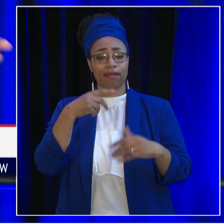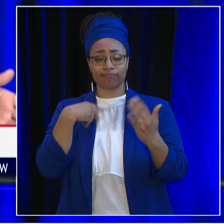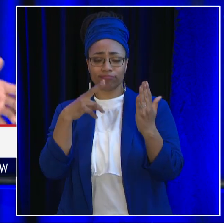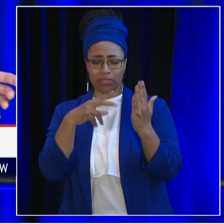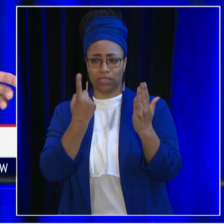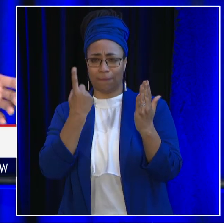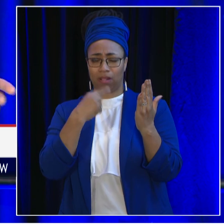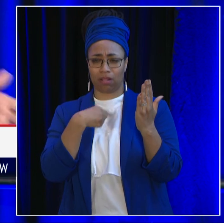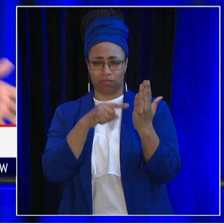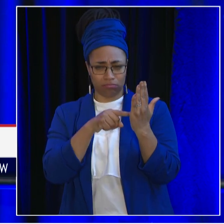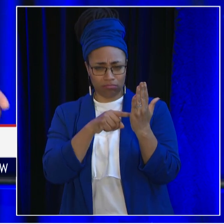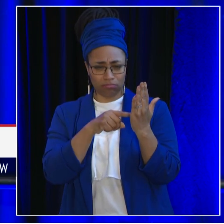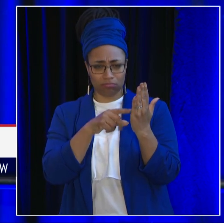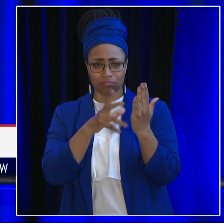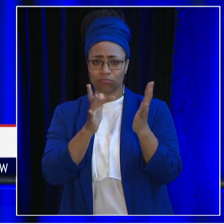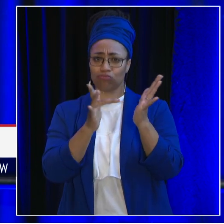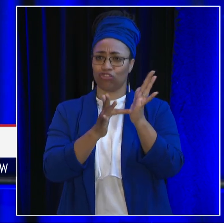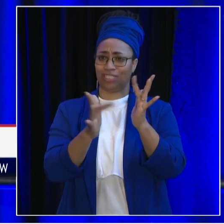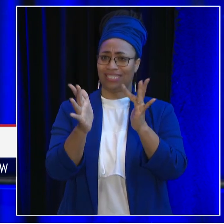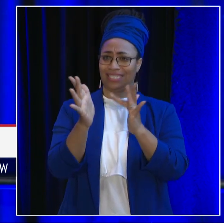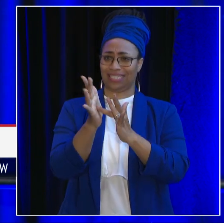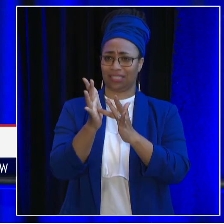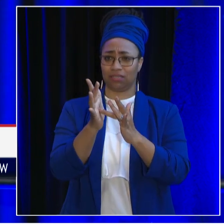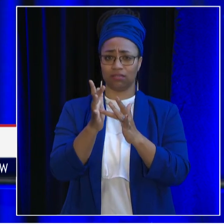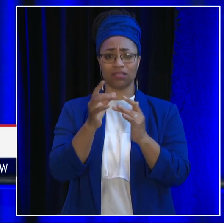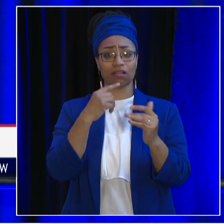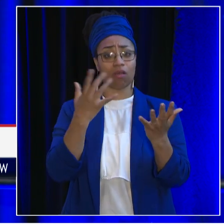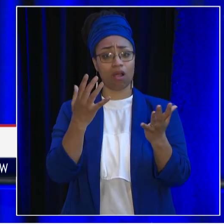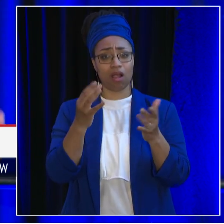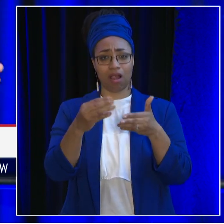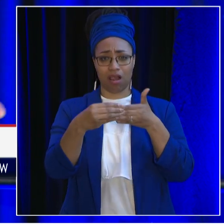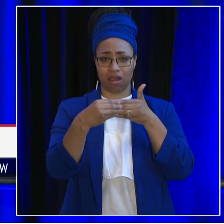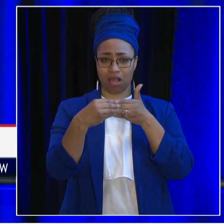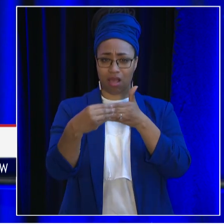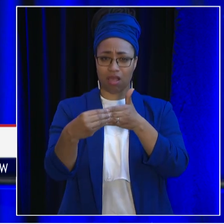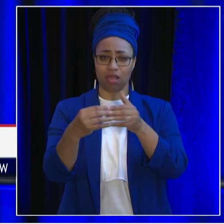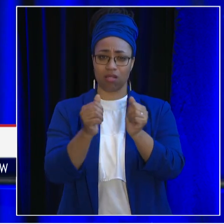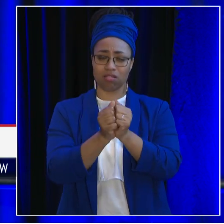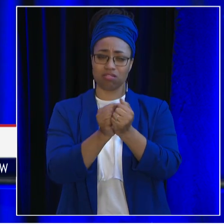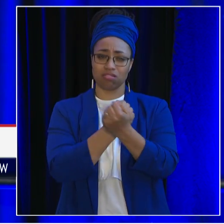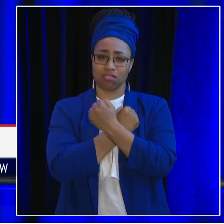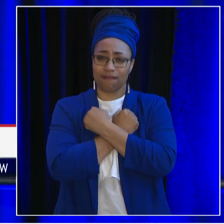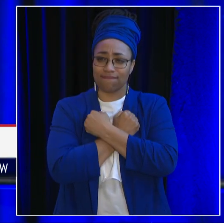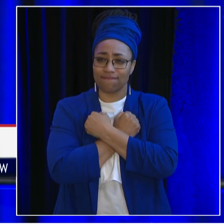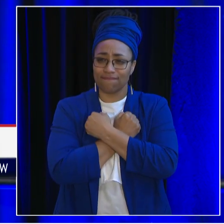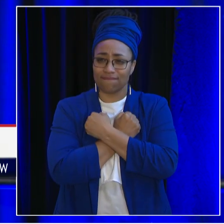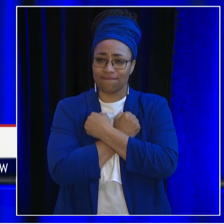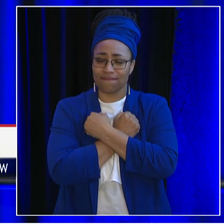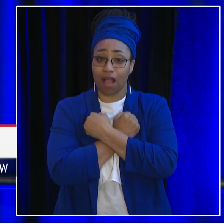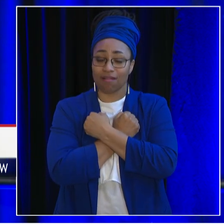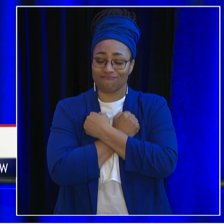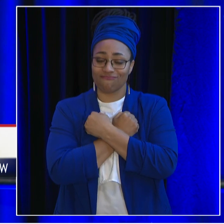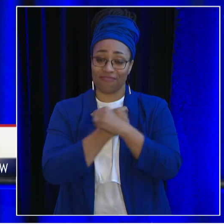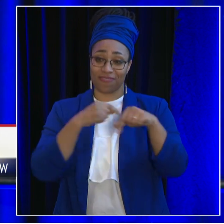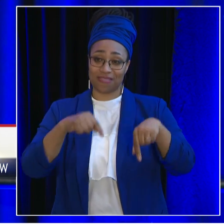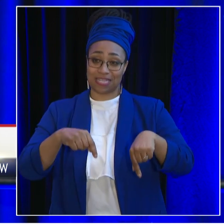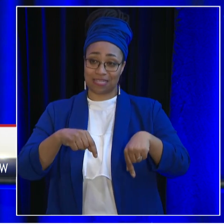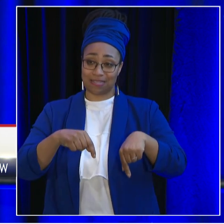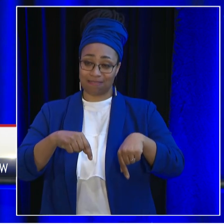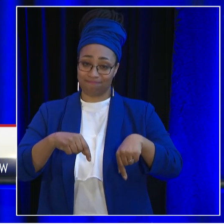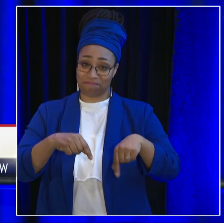about a Jesus who said to lead with love. And that's what this morning is about. Because if you love